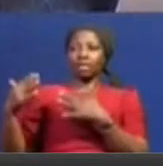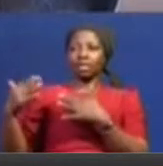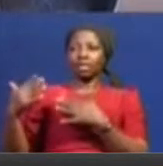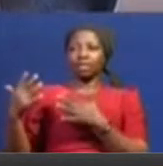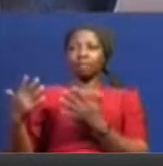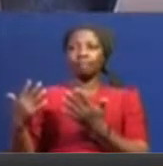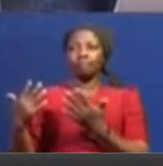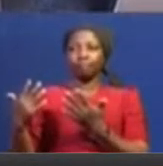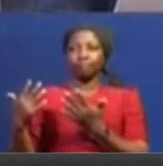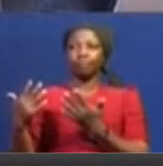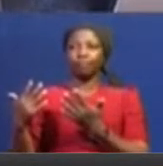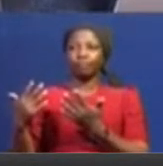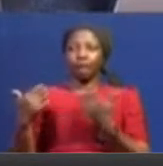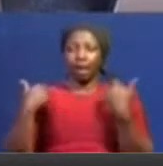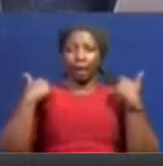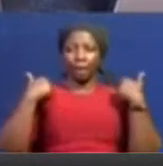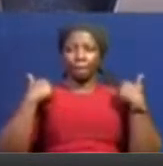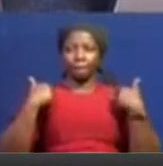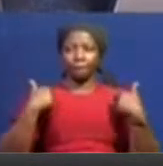I